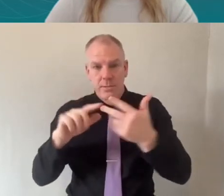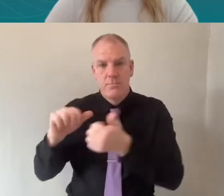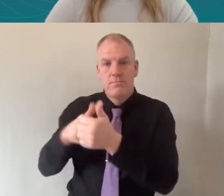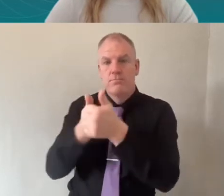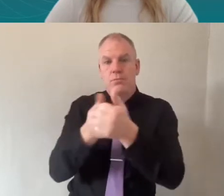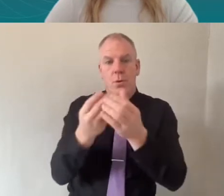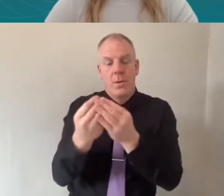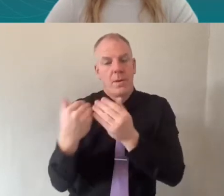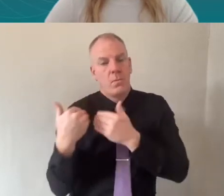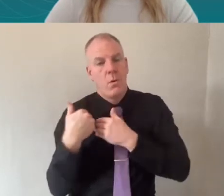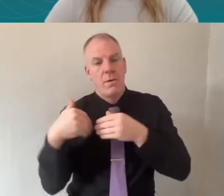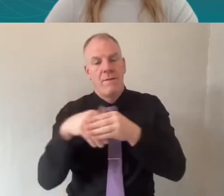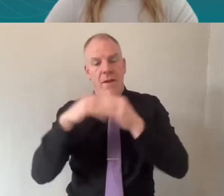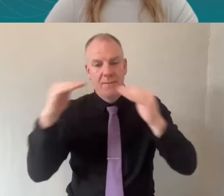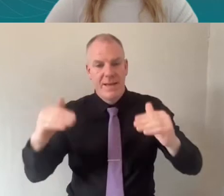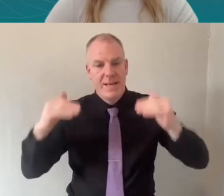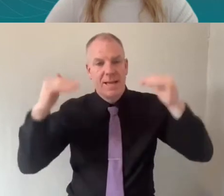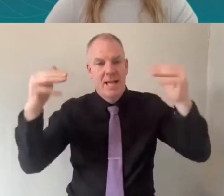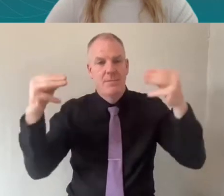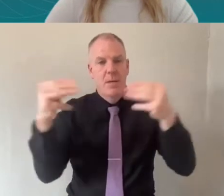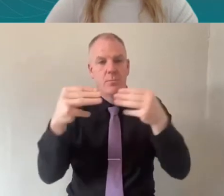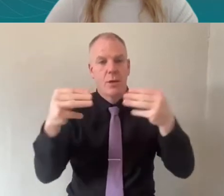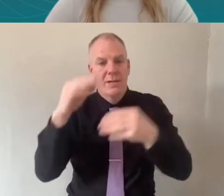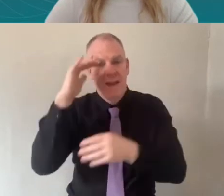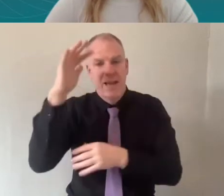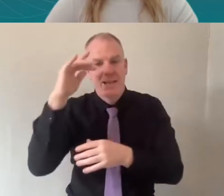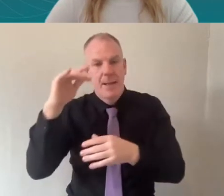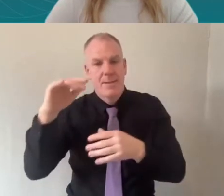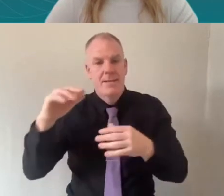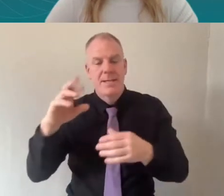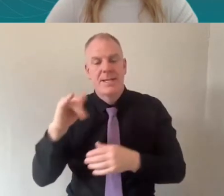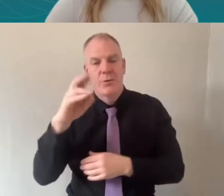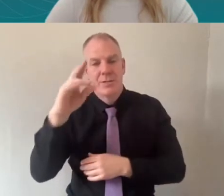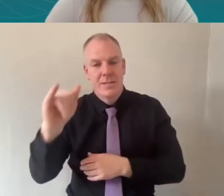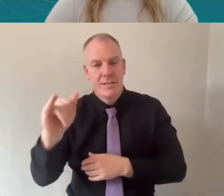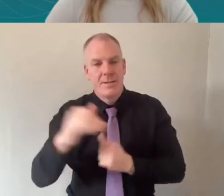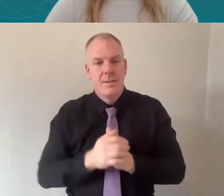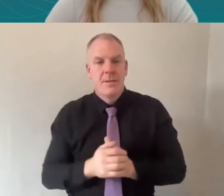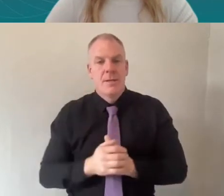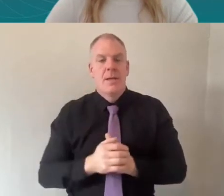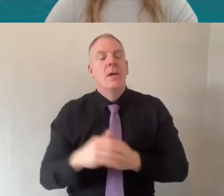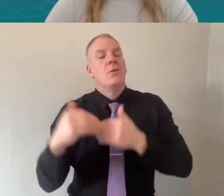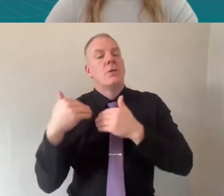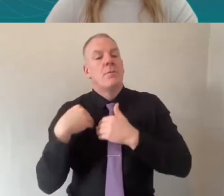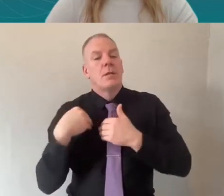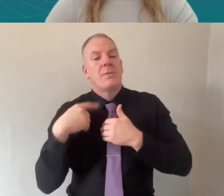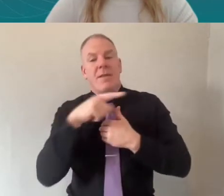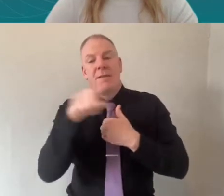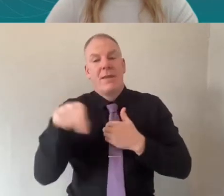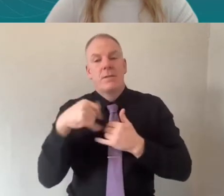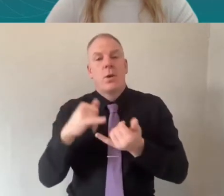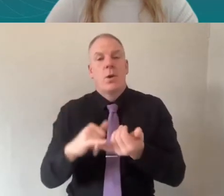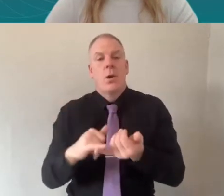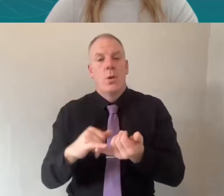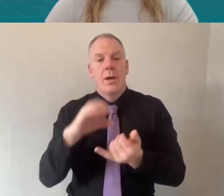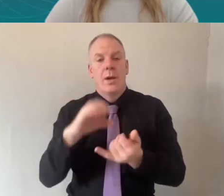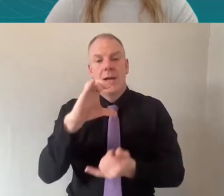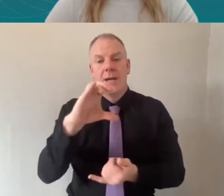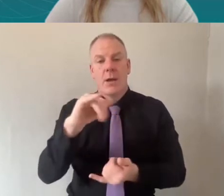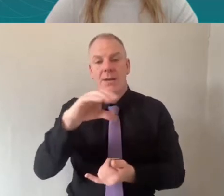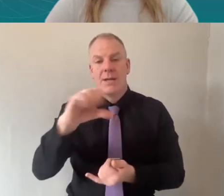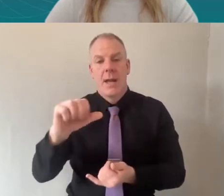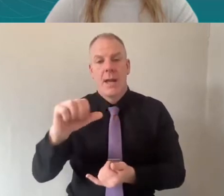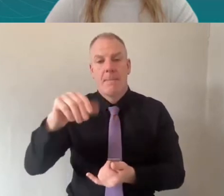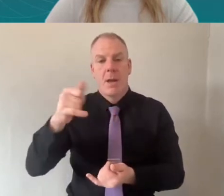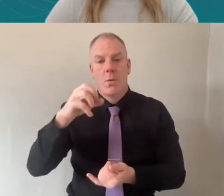our role in the enhancement and protection of academic integrity. Responsibility for these functions falls to Karina Maguire, who